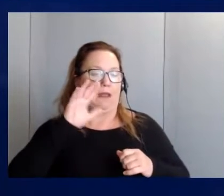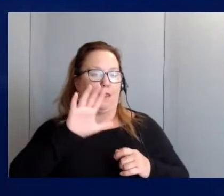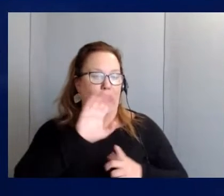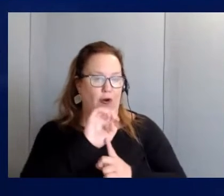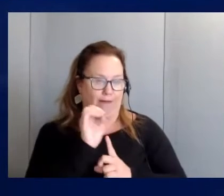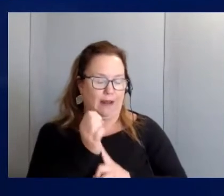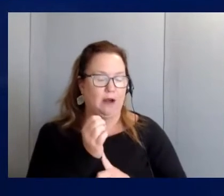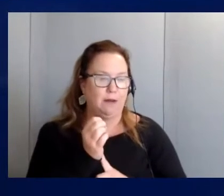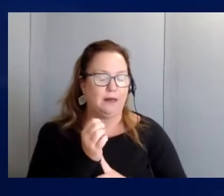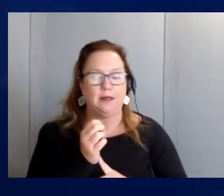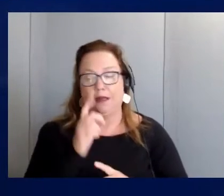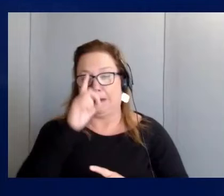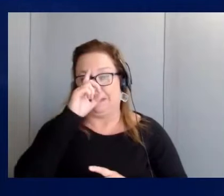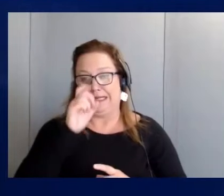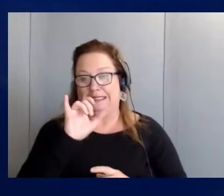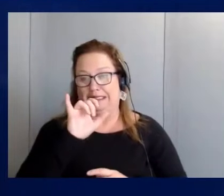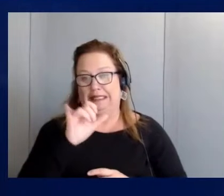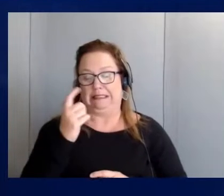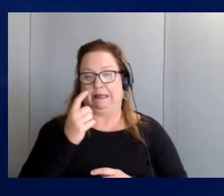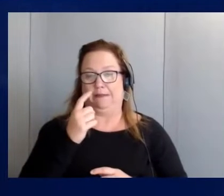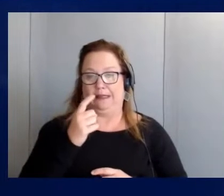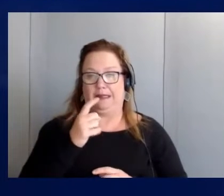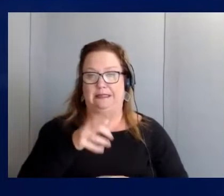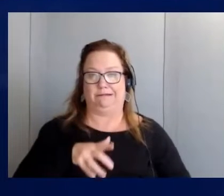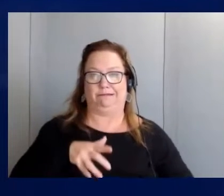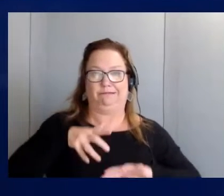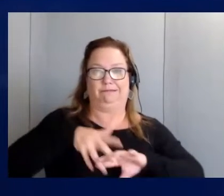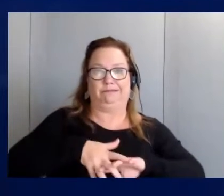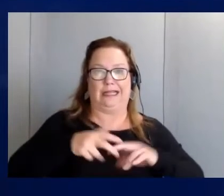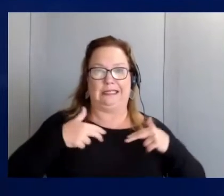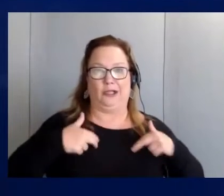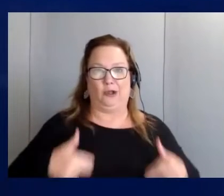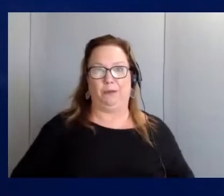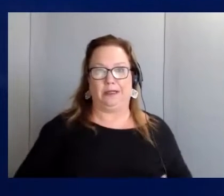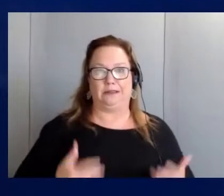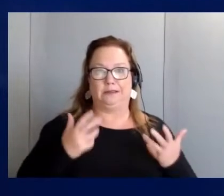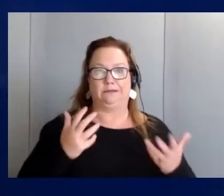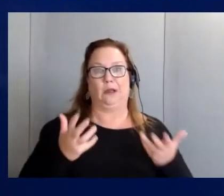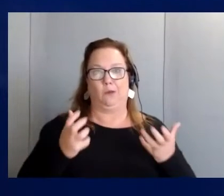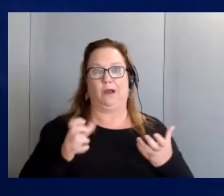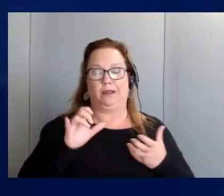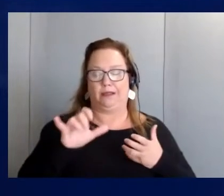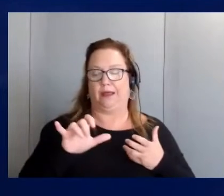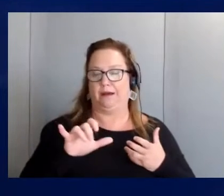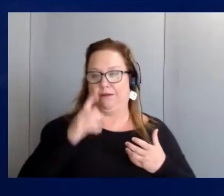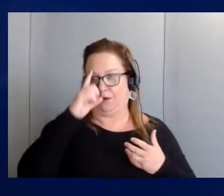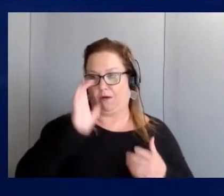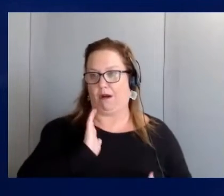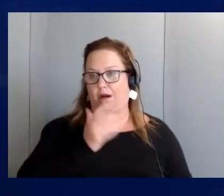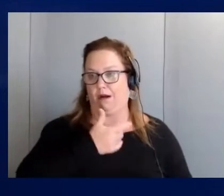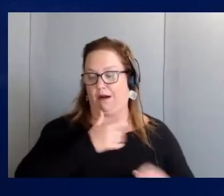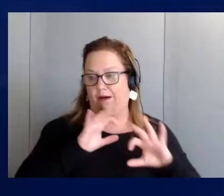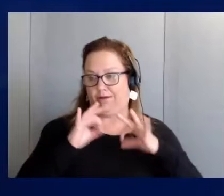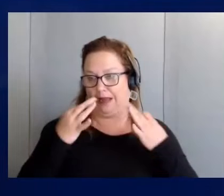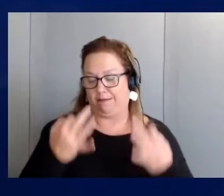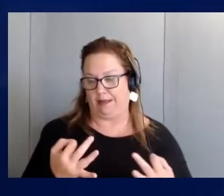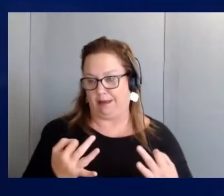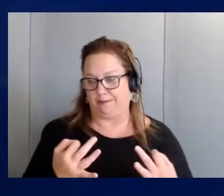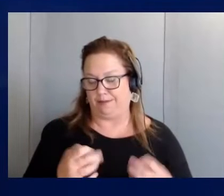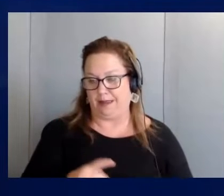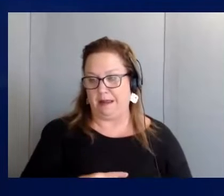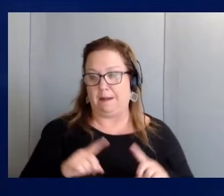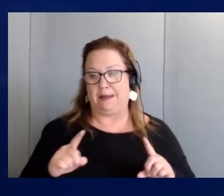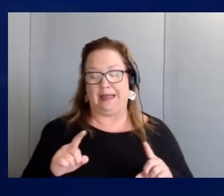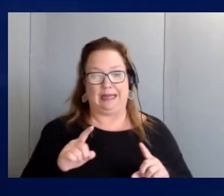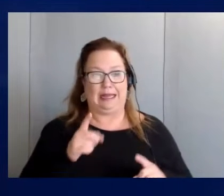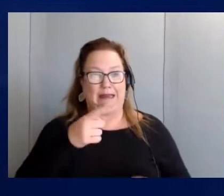because that's something that's deeply ingrained in us as humans and as family members. The flip side is, if a caregiver